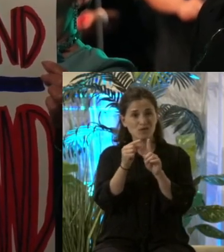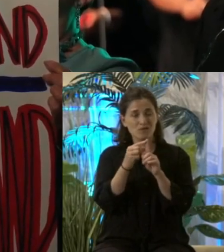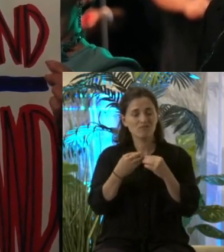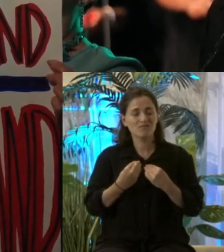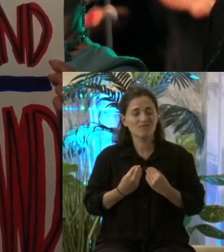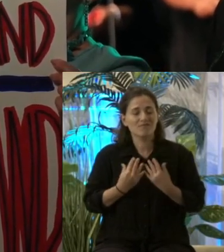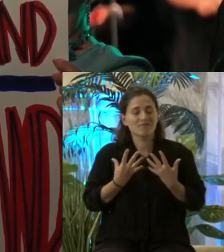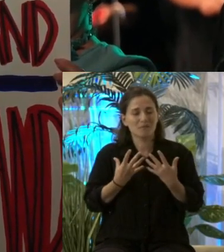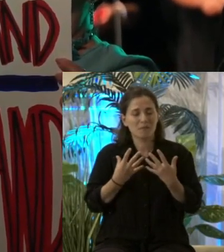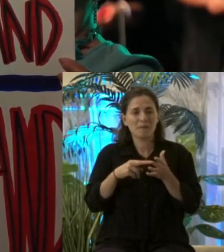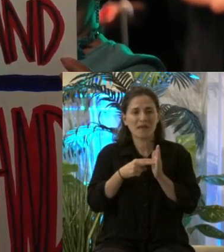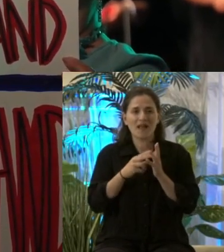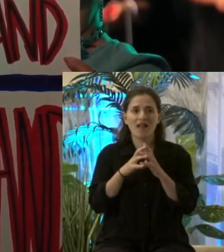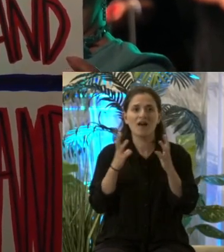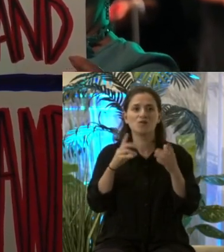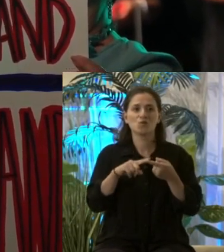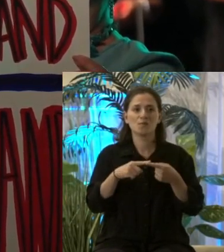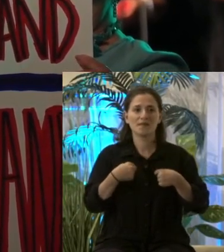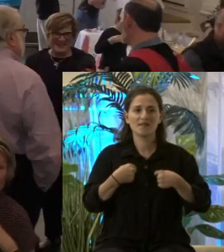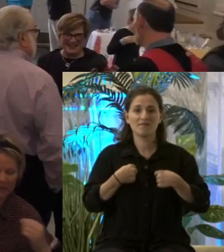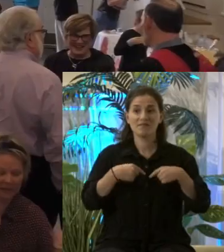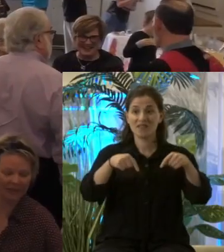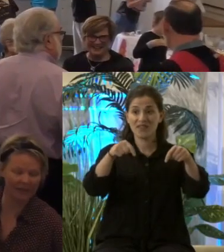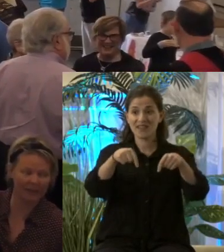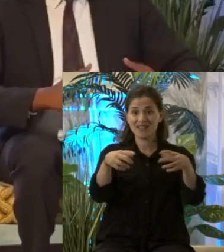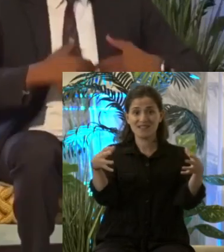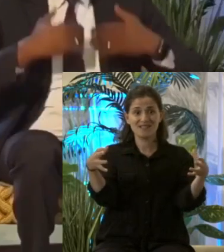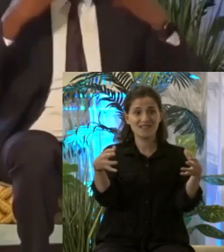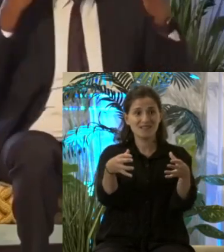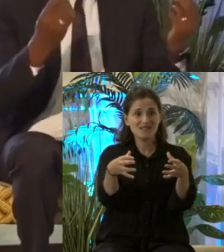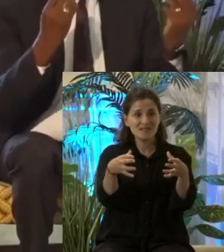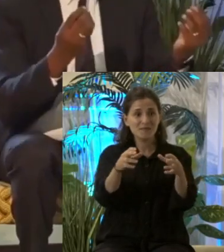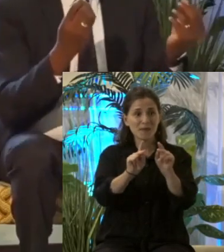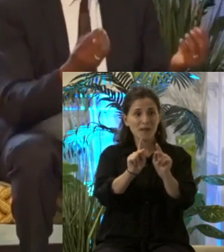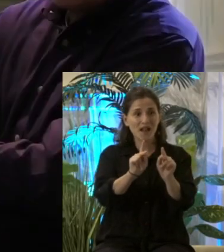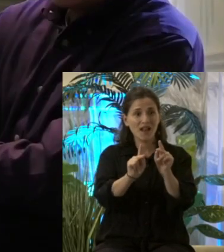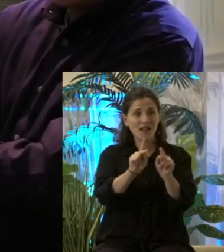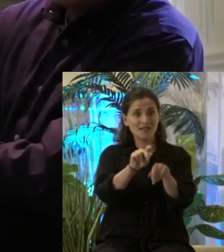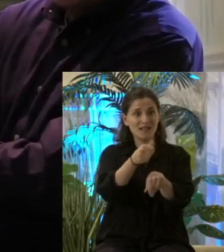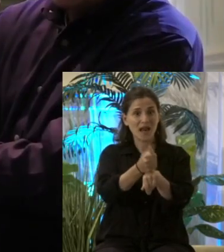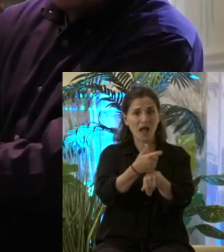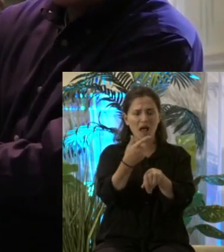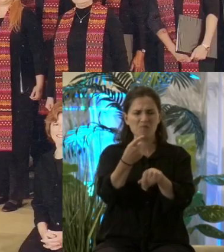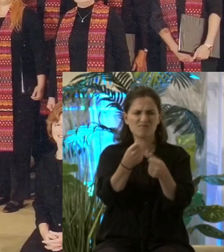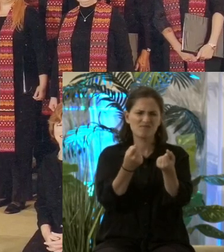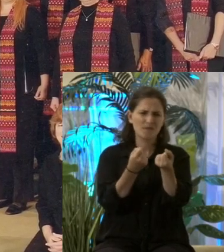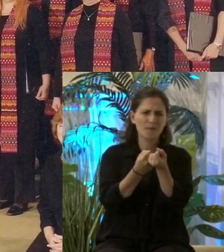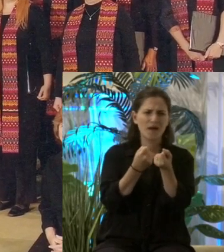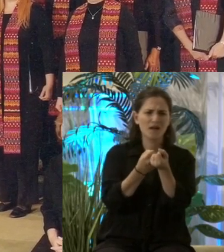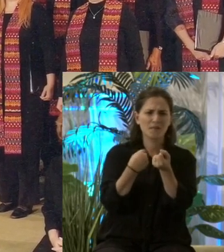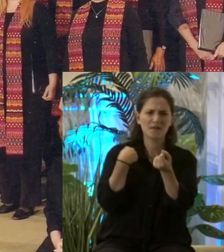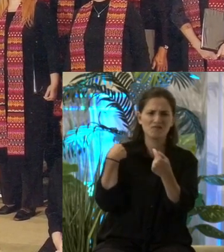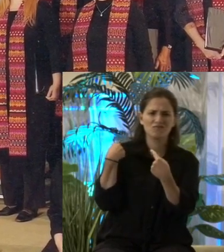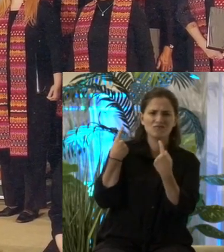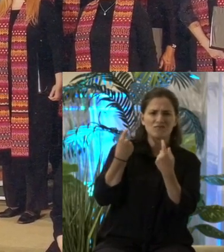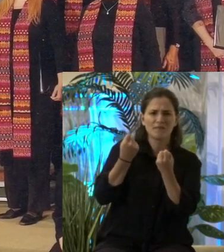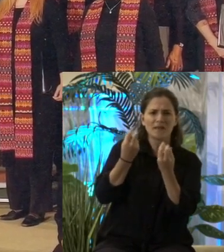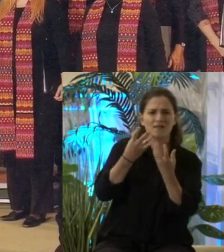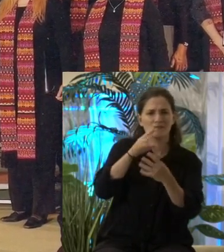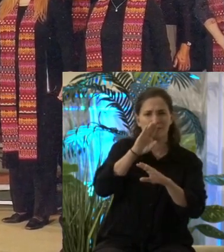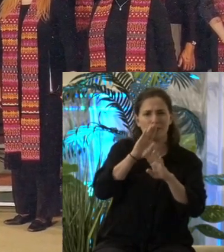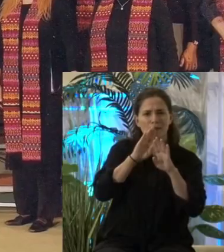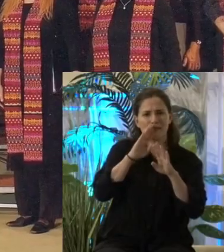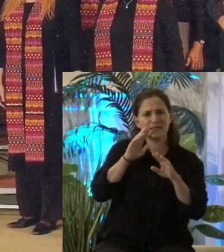me. The congregation and the staff have stood by me through some very